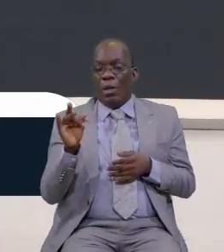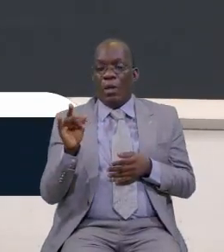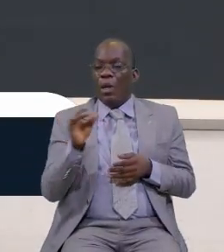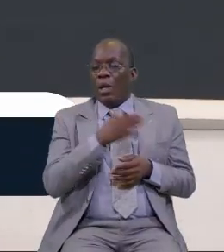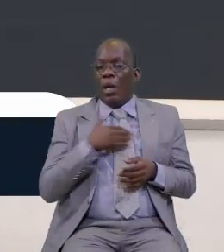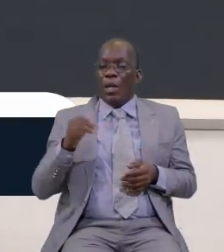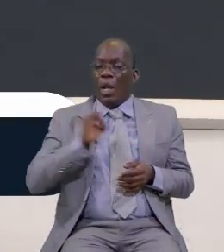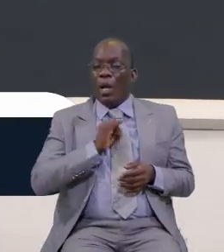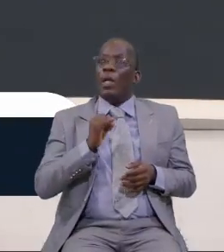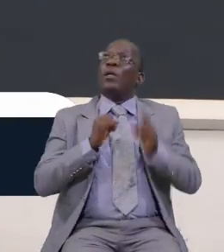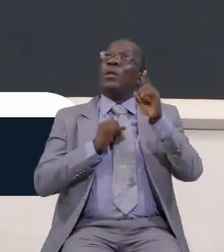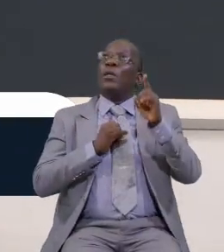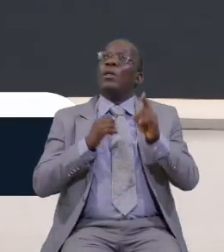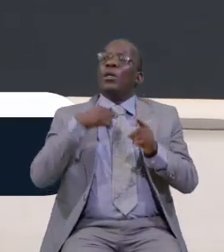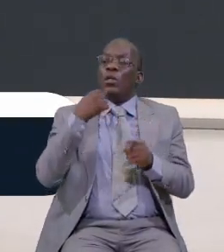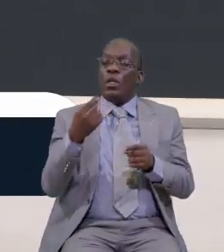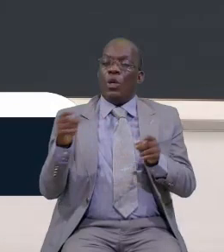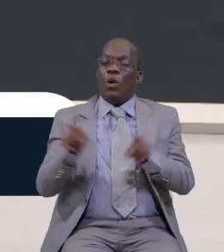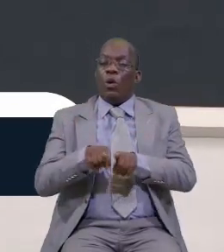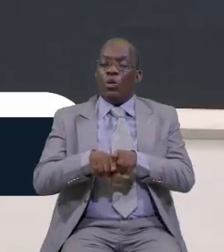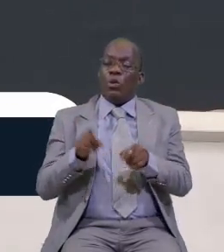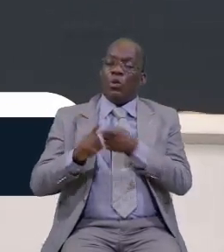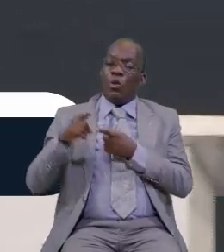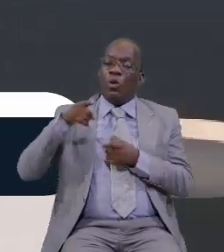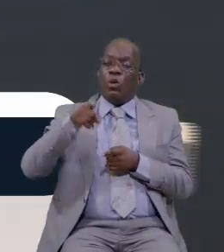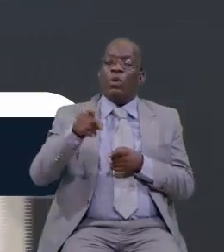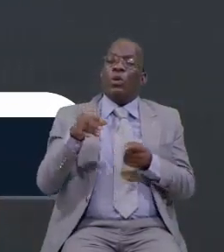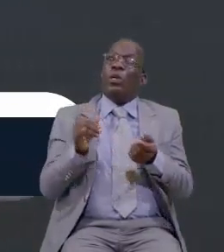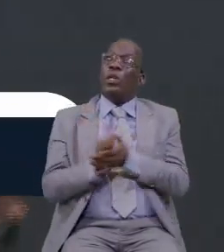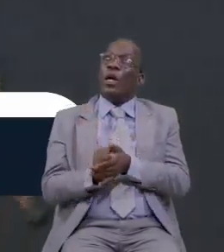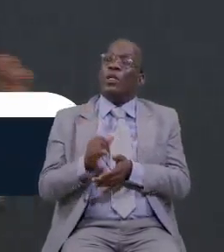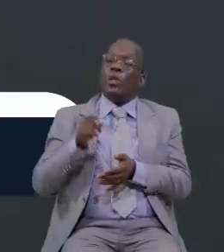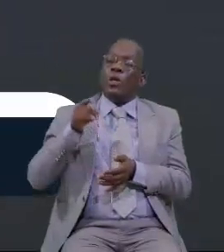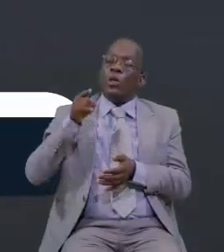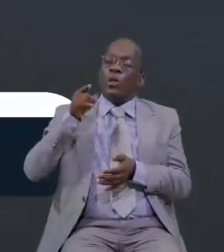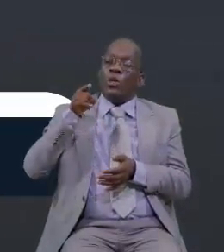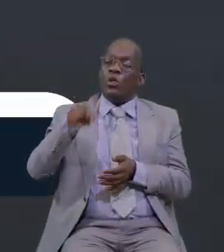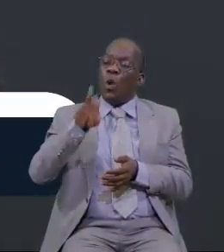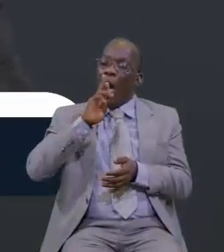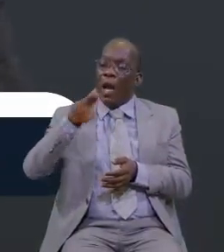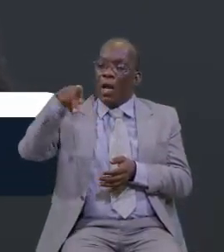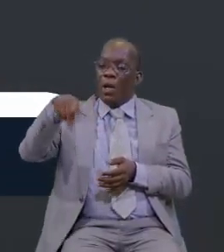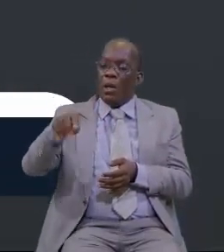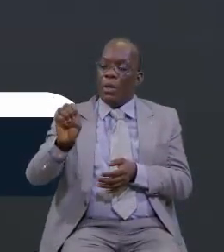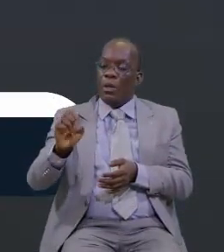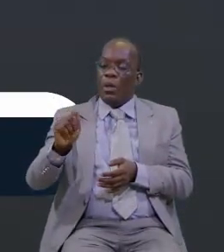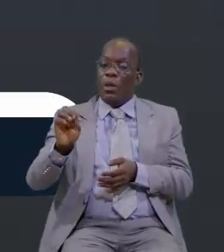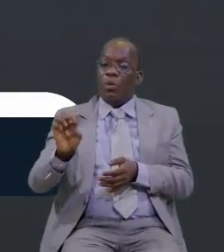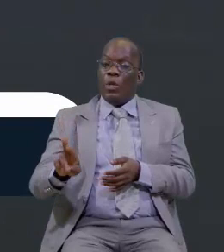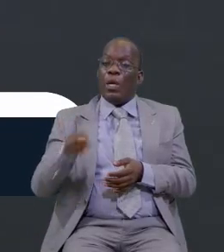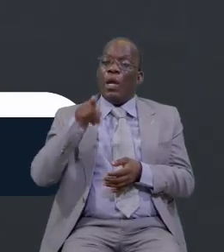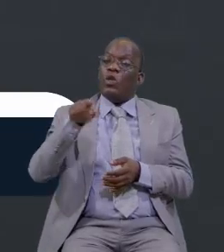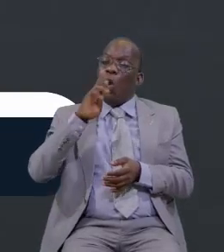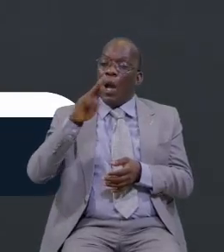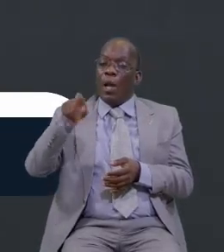also unto thee that thou art Peter. Thou art Peter, and upon